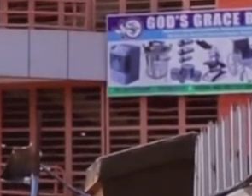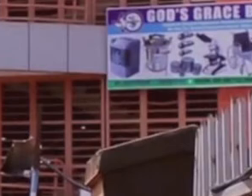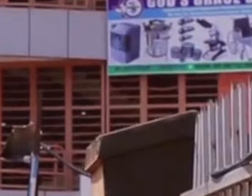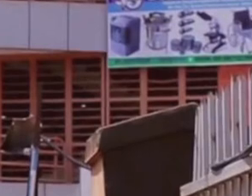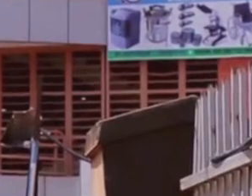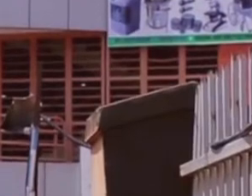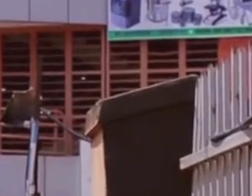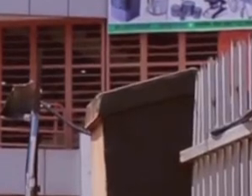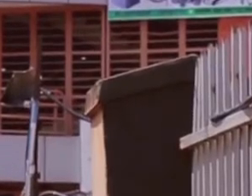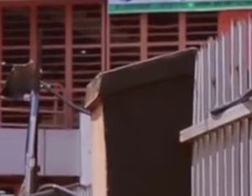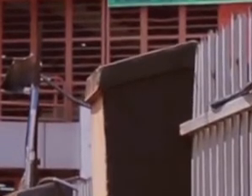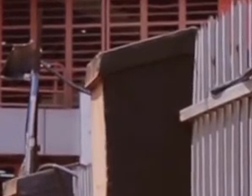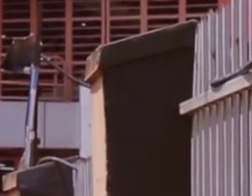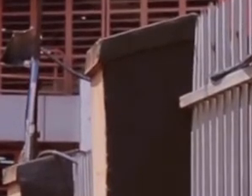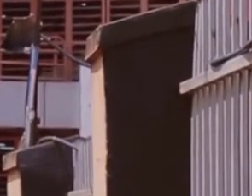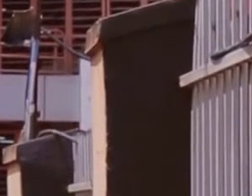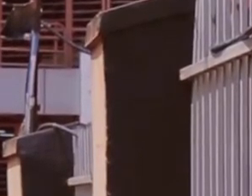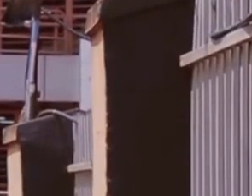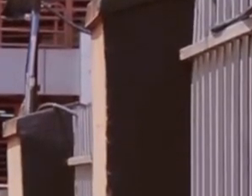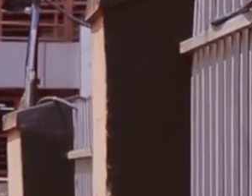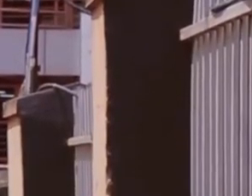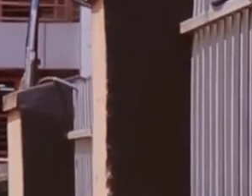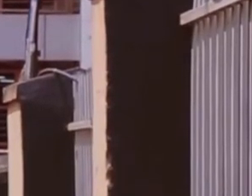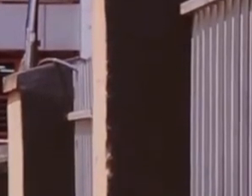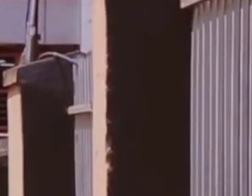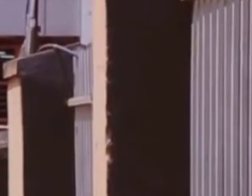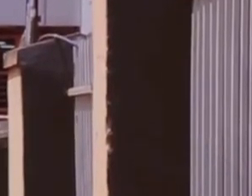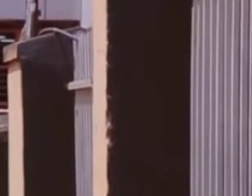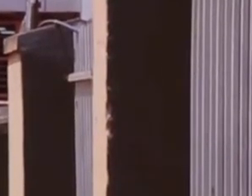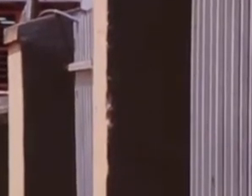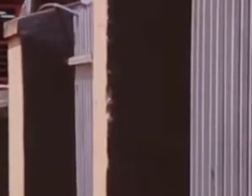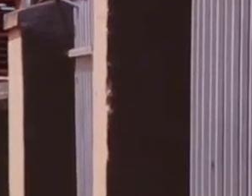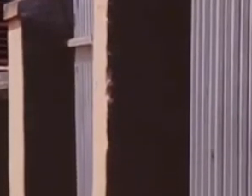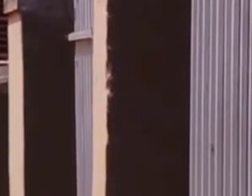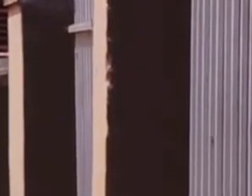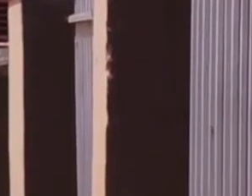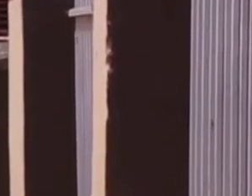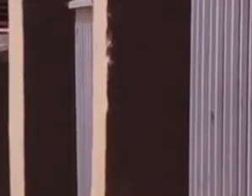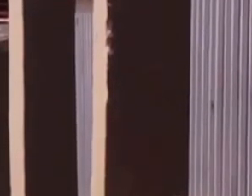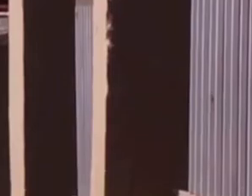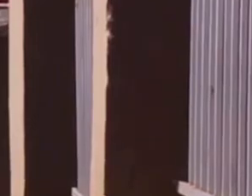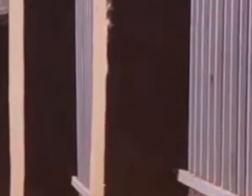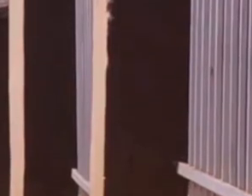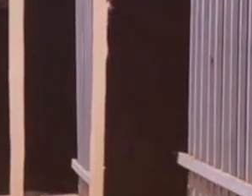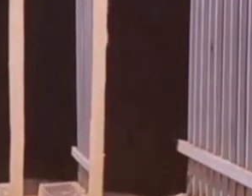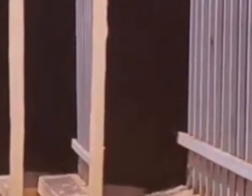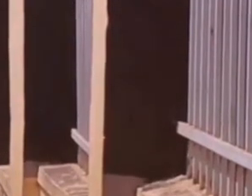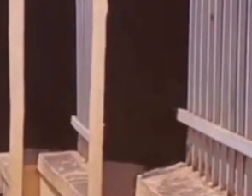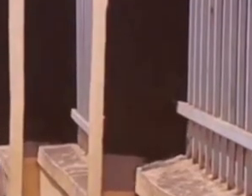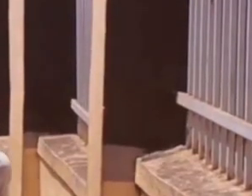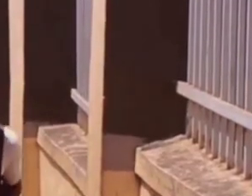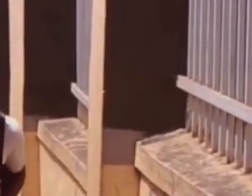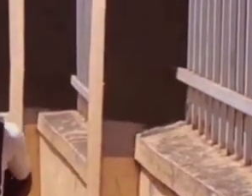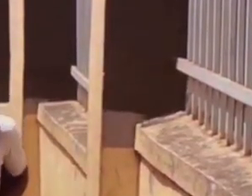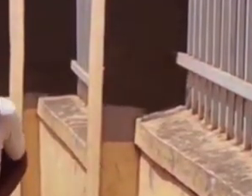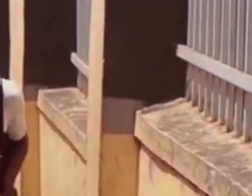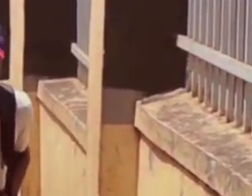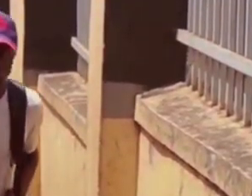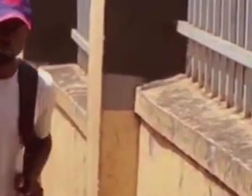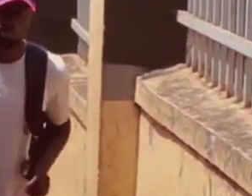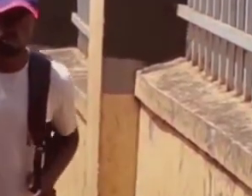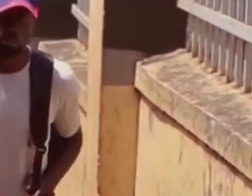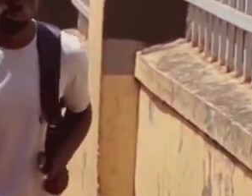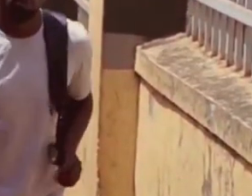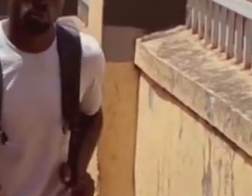Pake Sawas Nongeranze Kumanya Basubuzibayo Chiche Bamanyiku Tini Number. Tini Number. Bamanyi Tini Number. Bamanyi